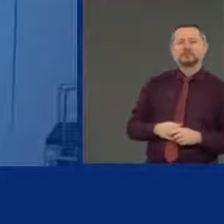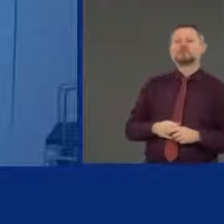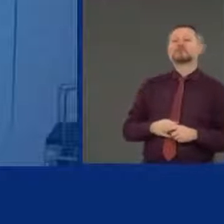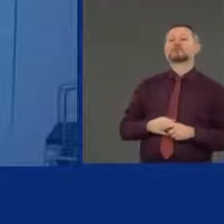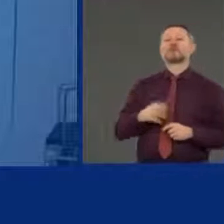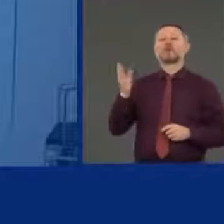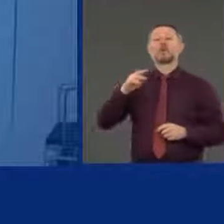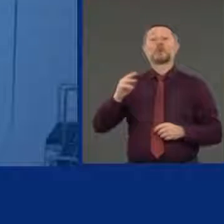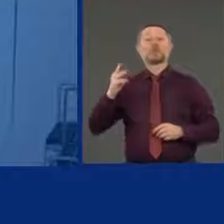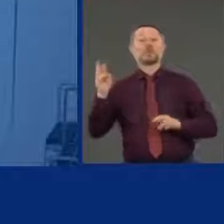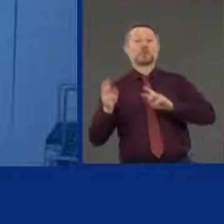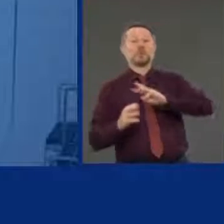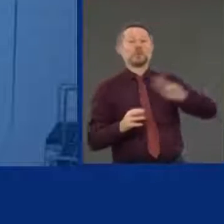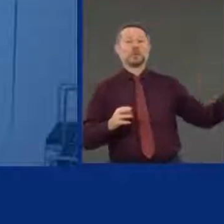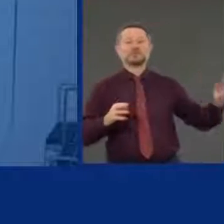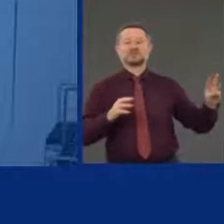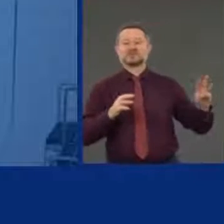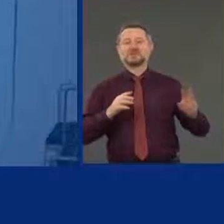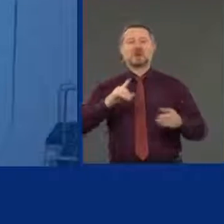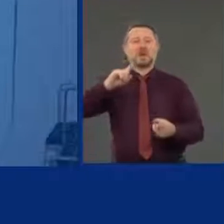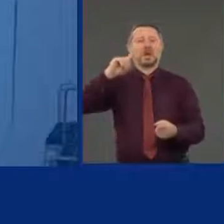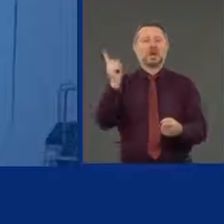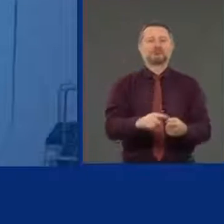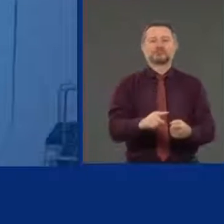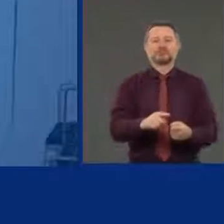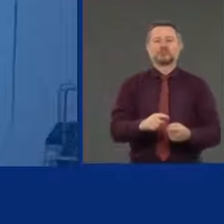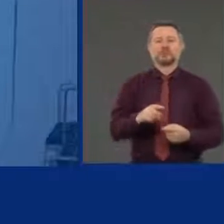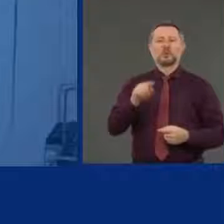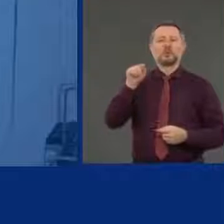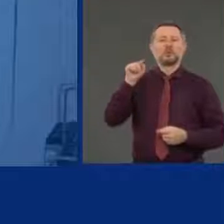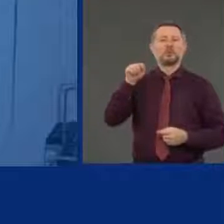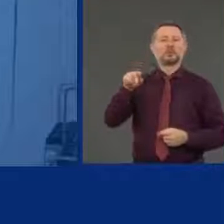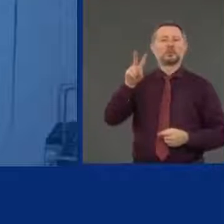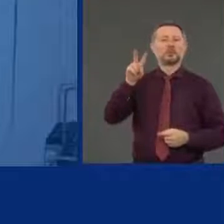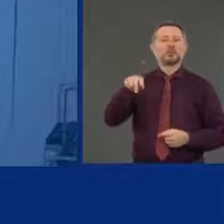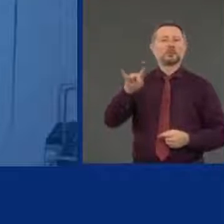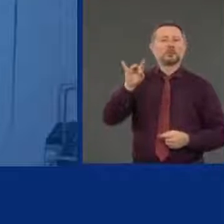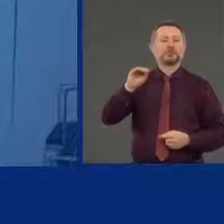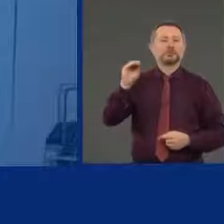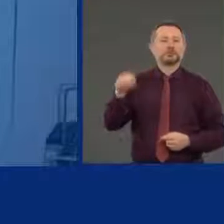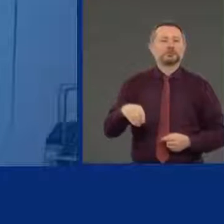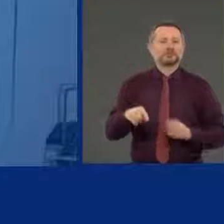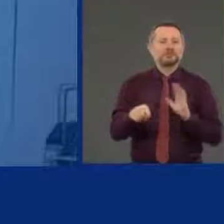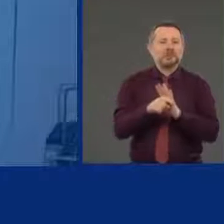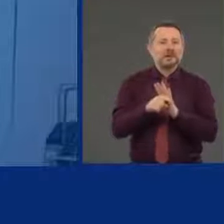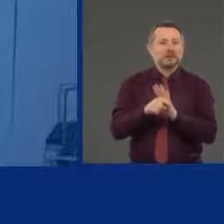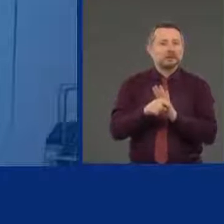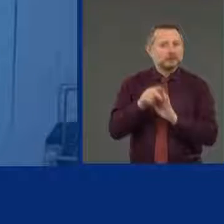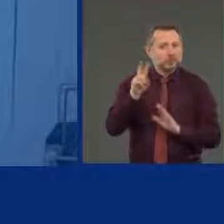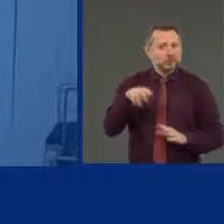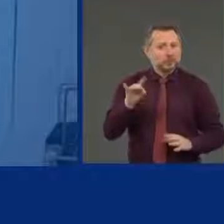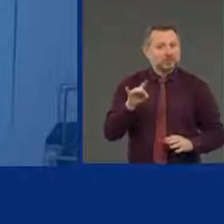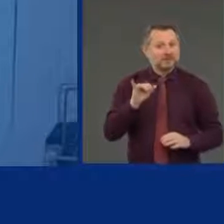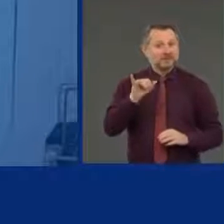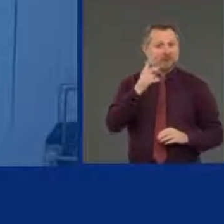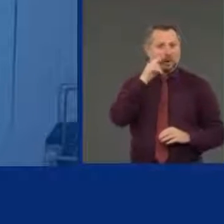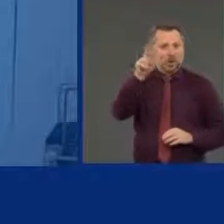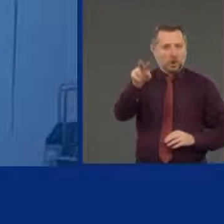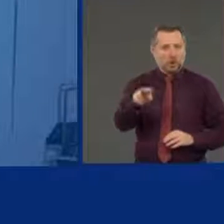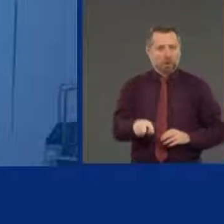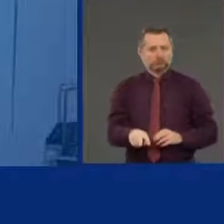Western New York down 2.8%. These numbers are telling and are